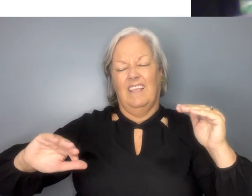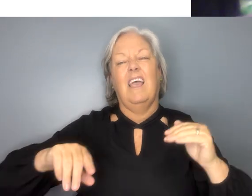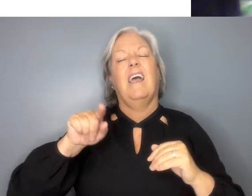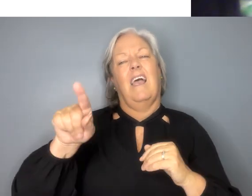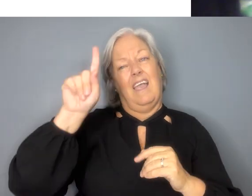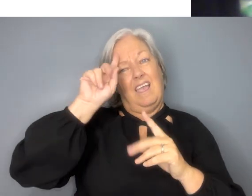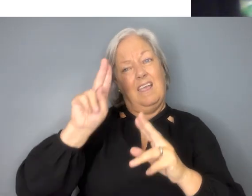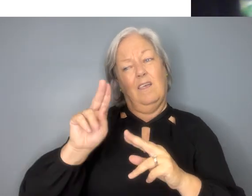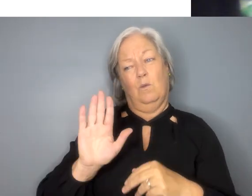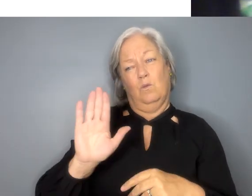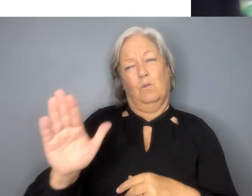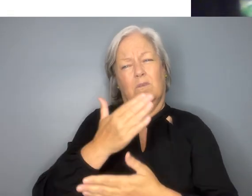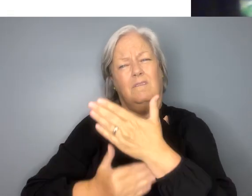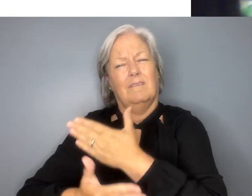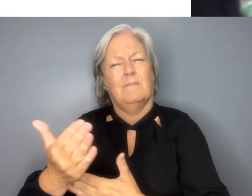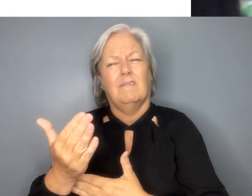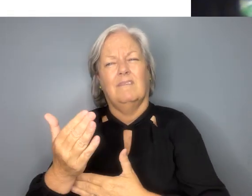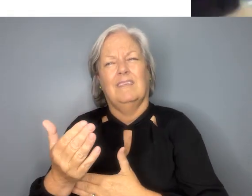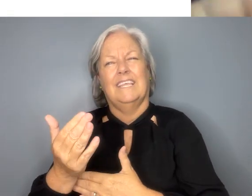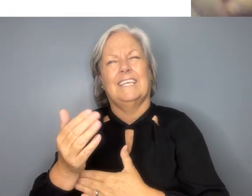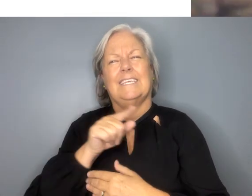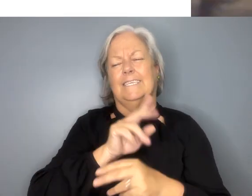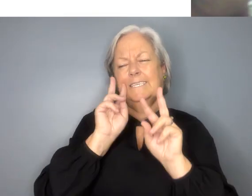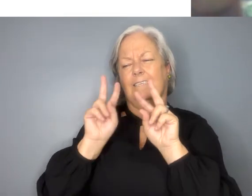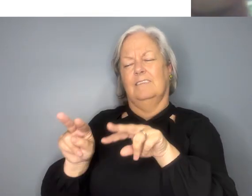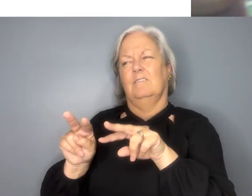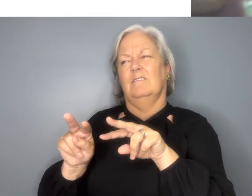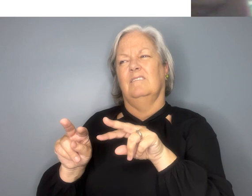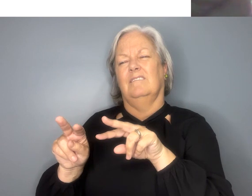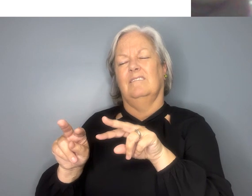and expectations around your disability become